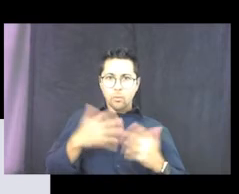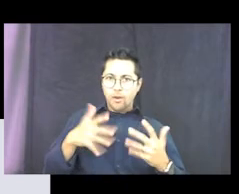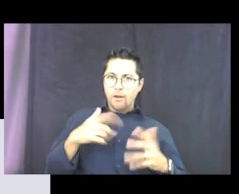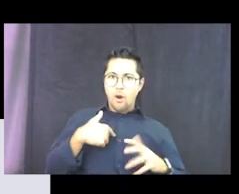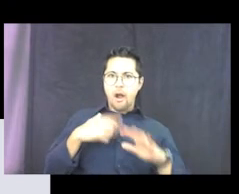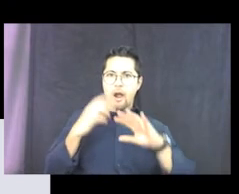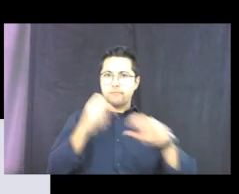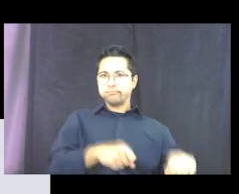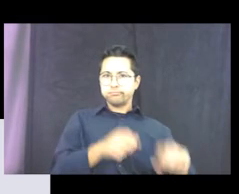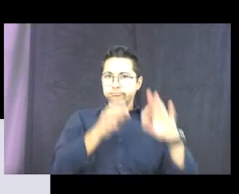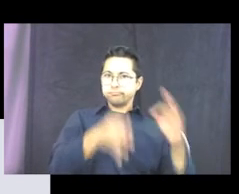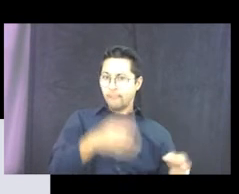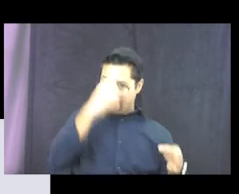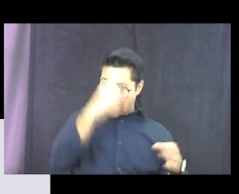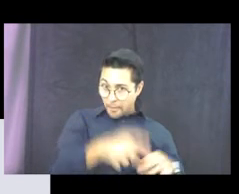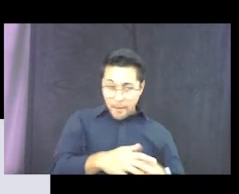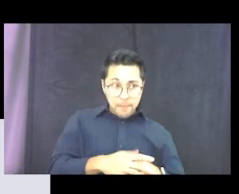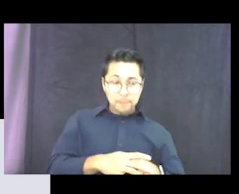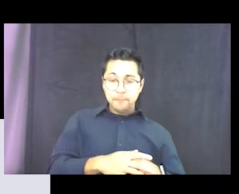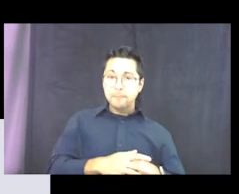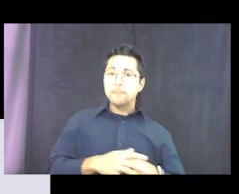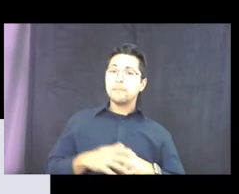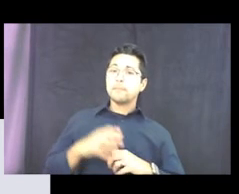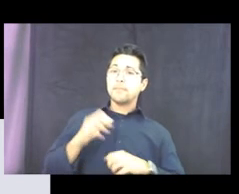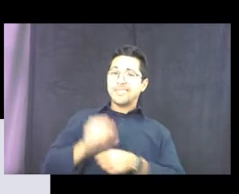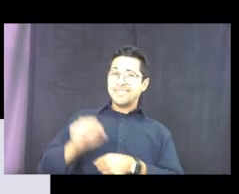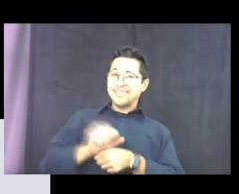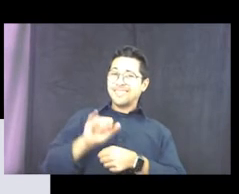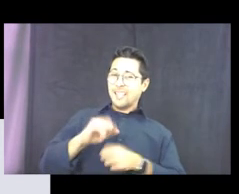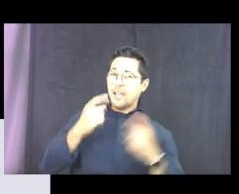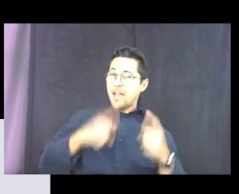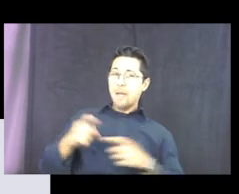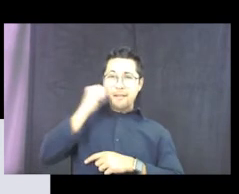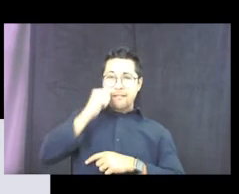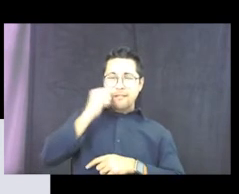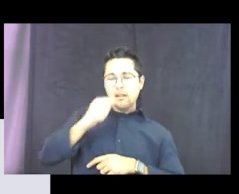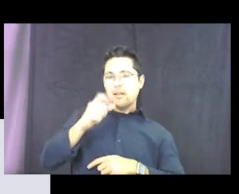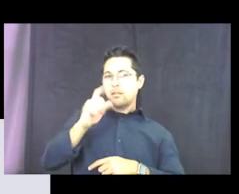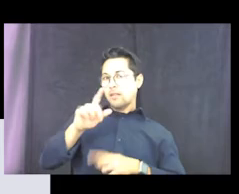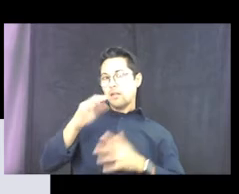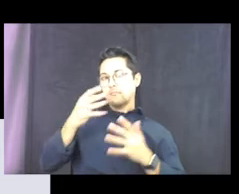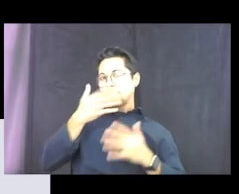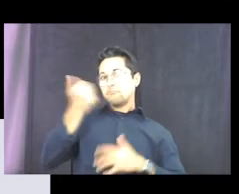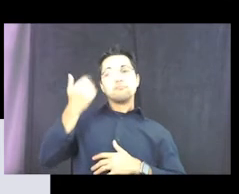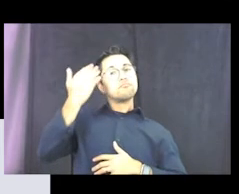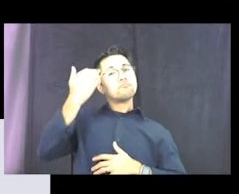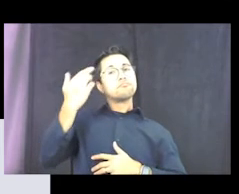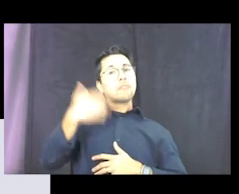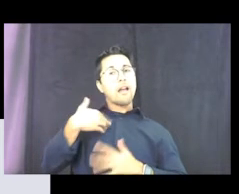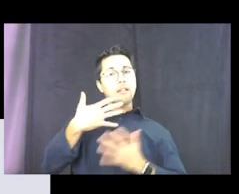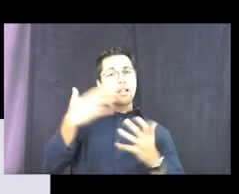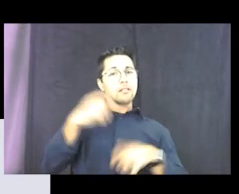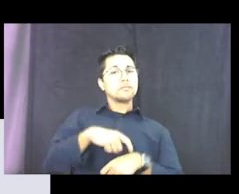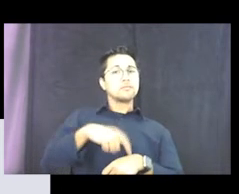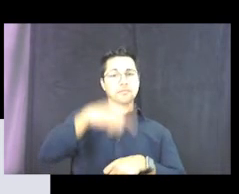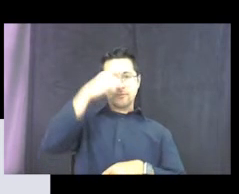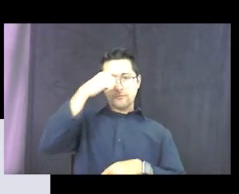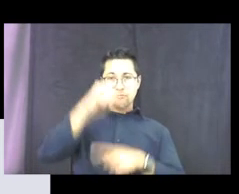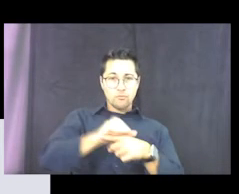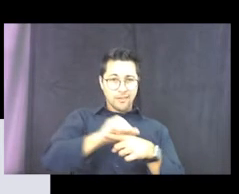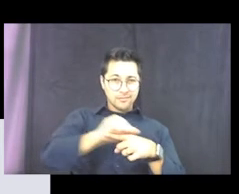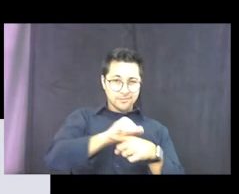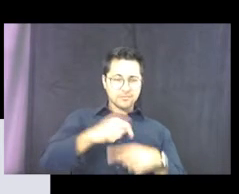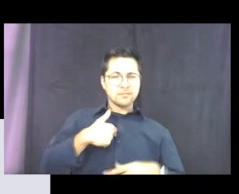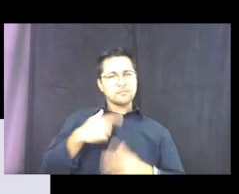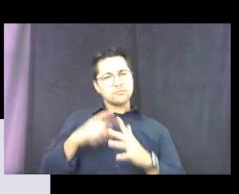them? A task that occurs daily is optimal because then you have lots of time for practice. I would